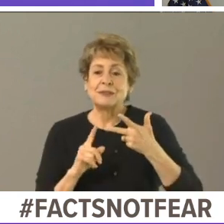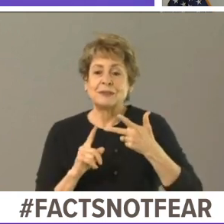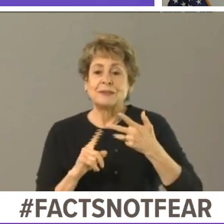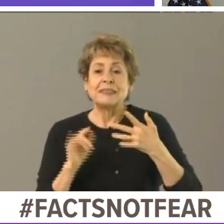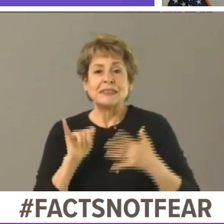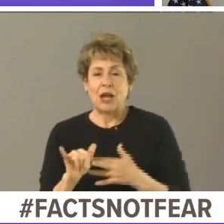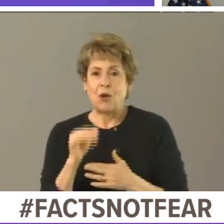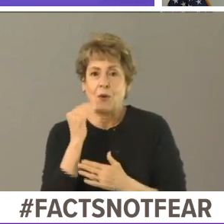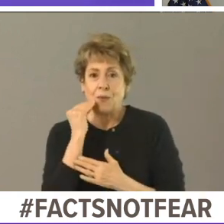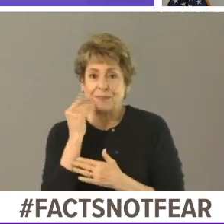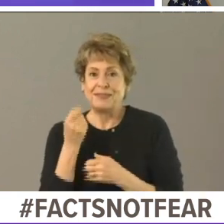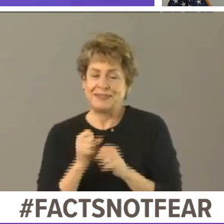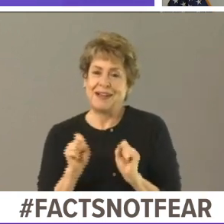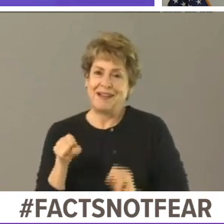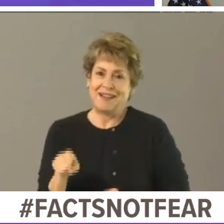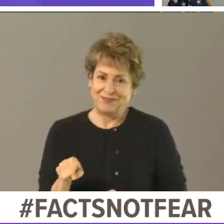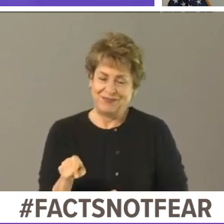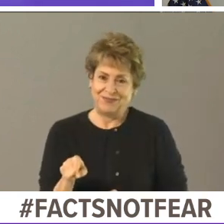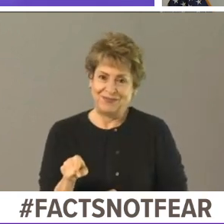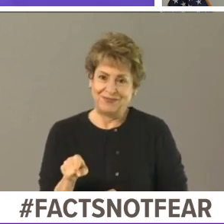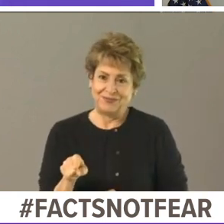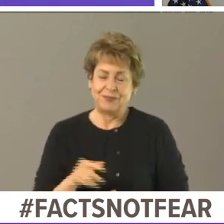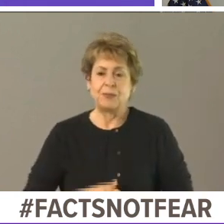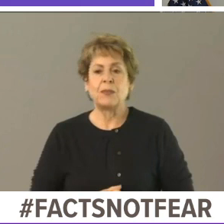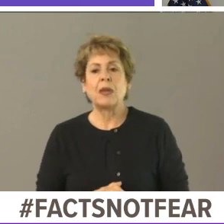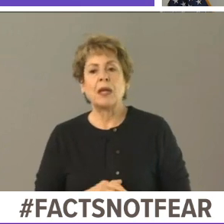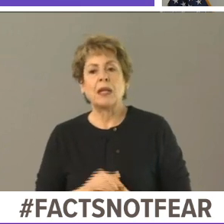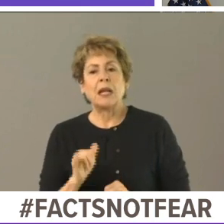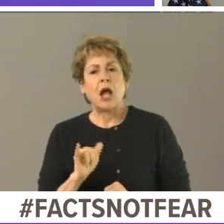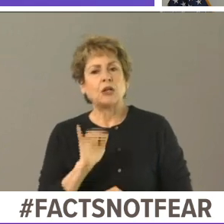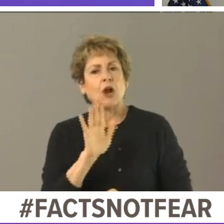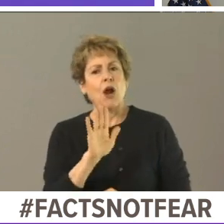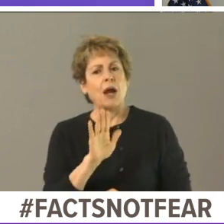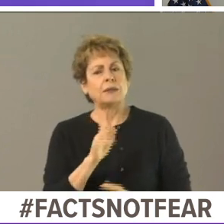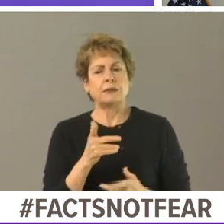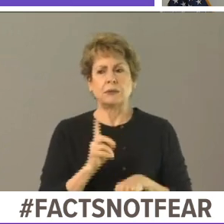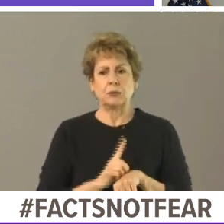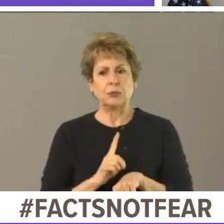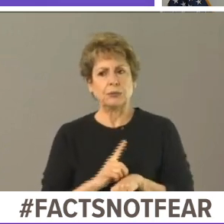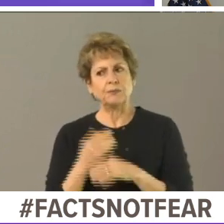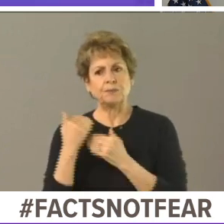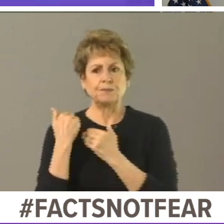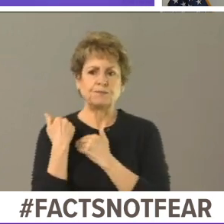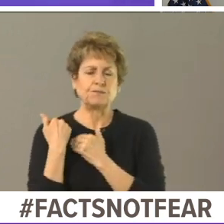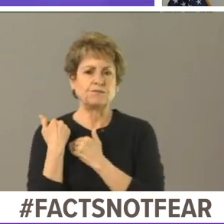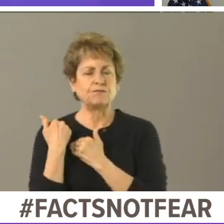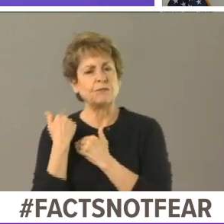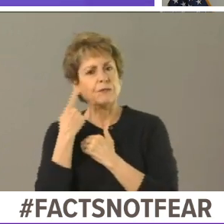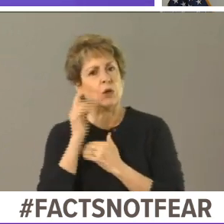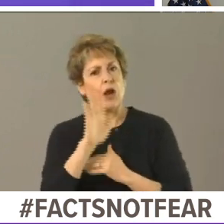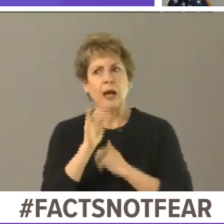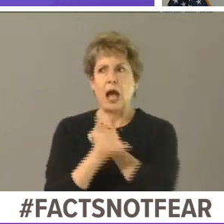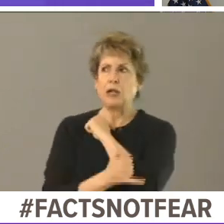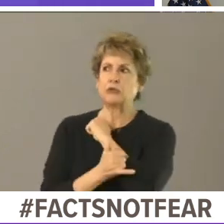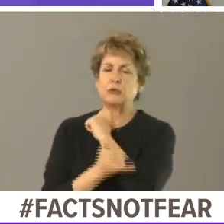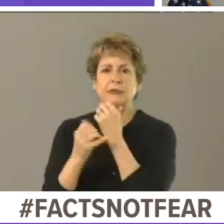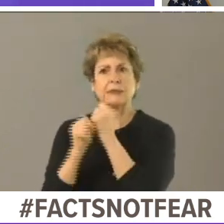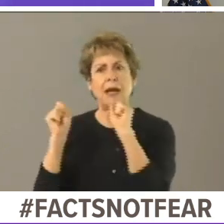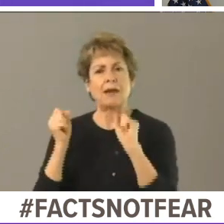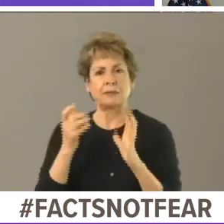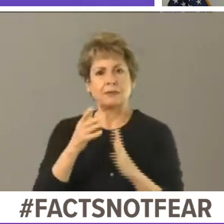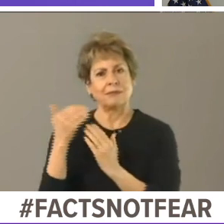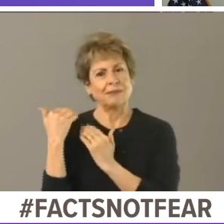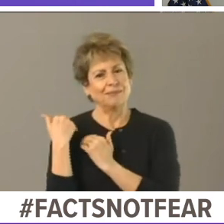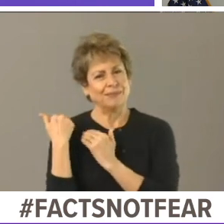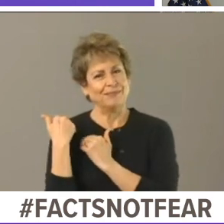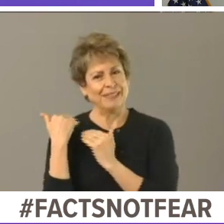will help us reduce the spread of this virus. You will protect people and livelihoods, and you